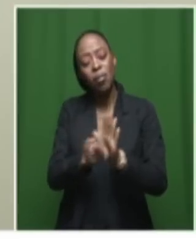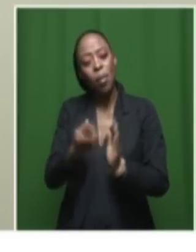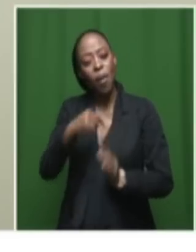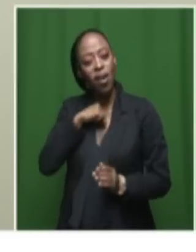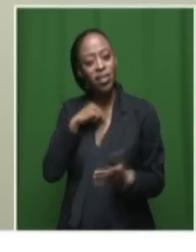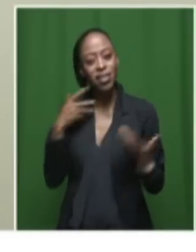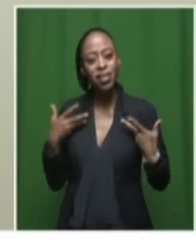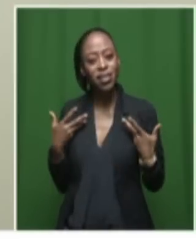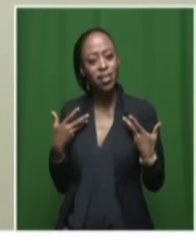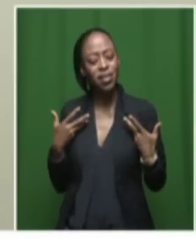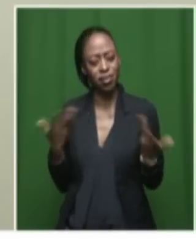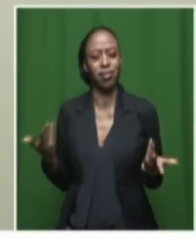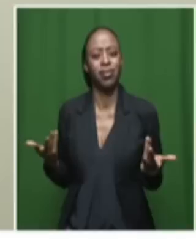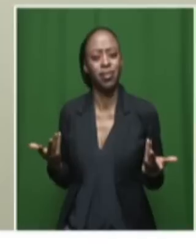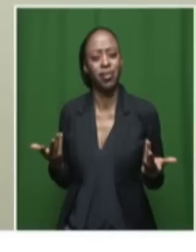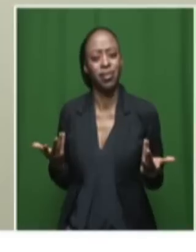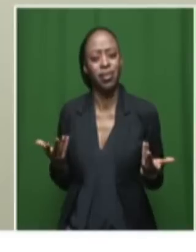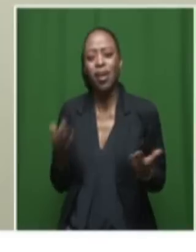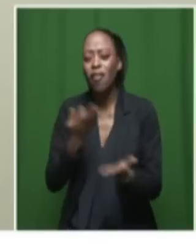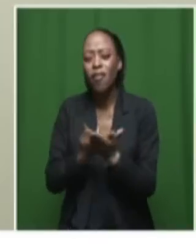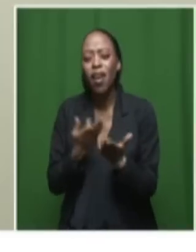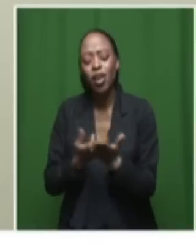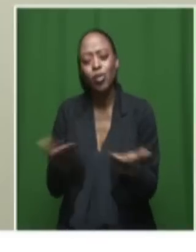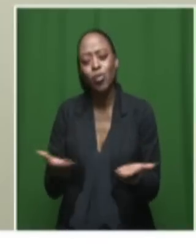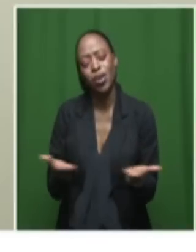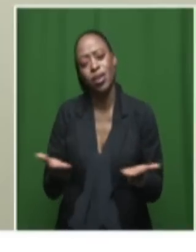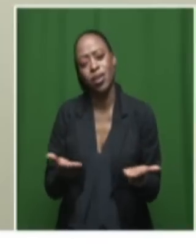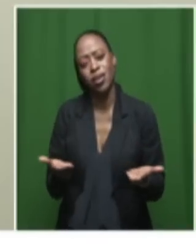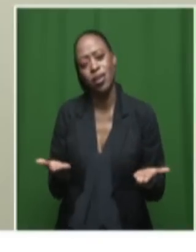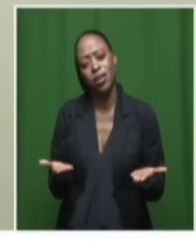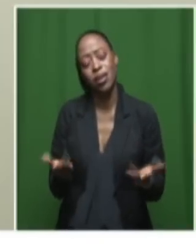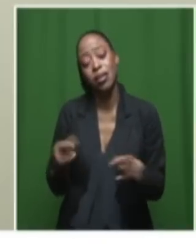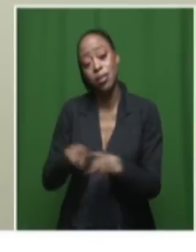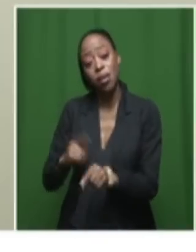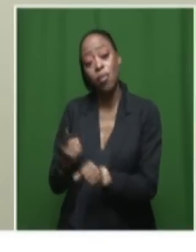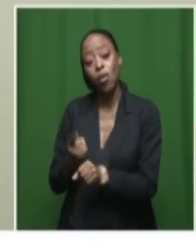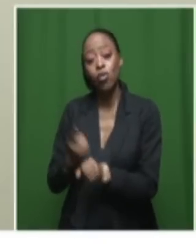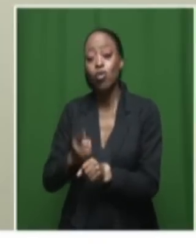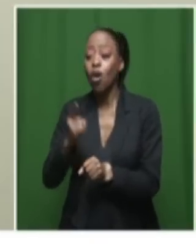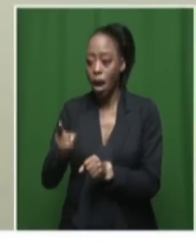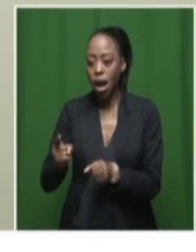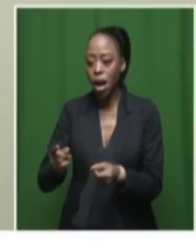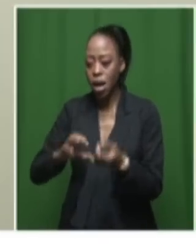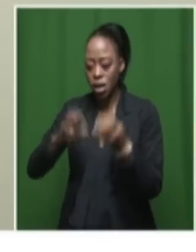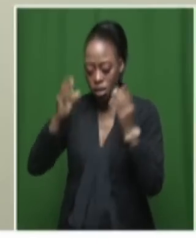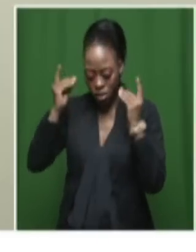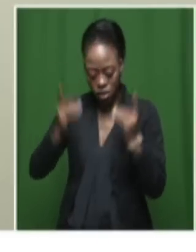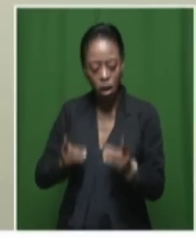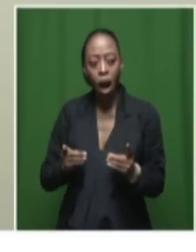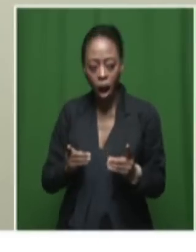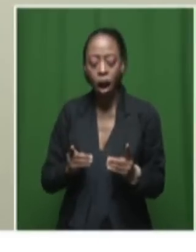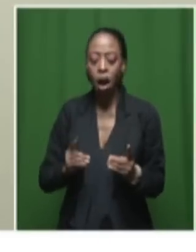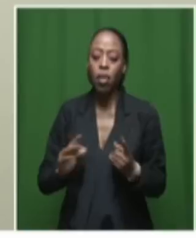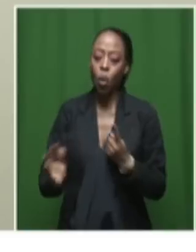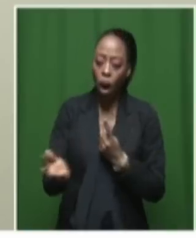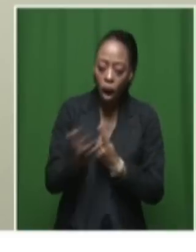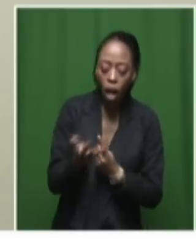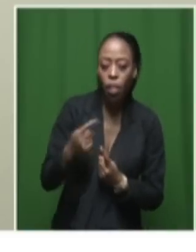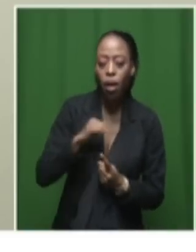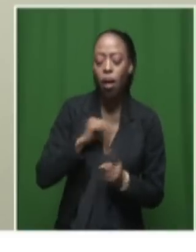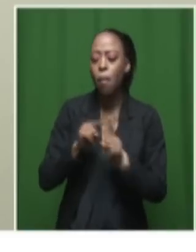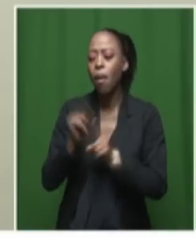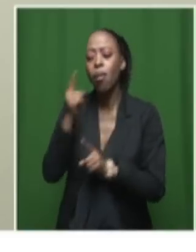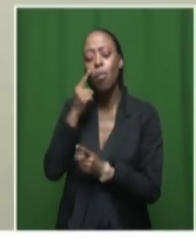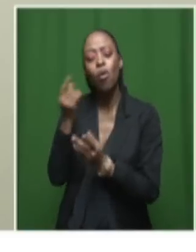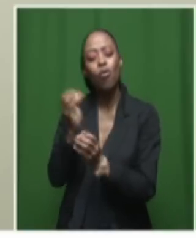us that were unproven. They went off on a tangent, to say that we have not proved anything